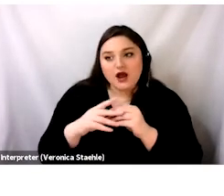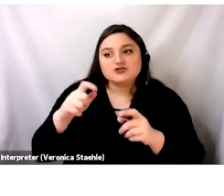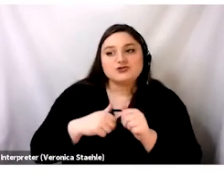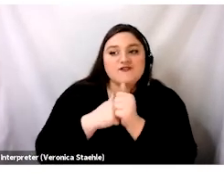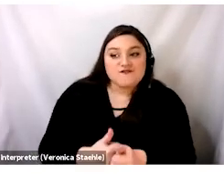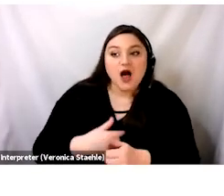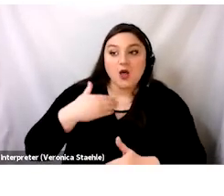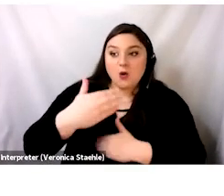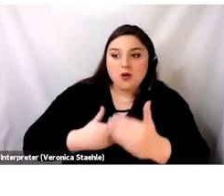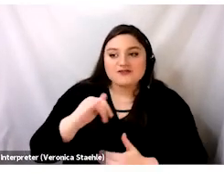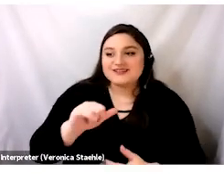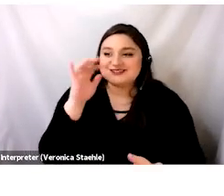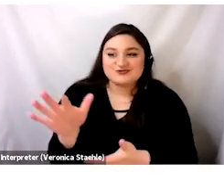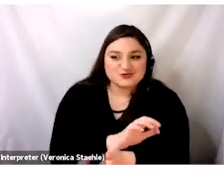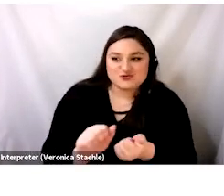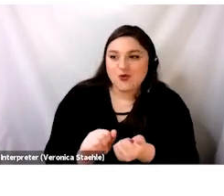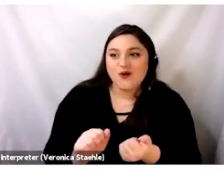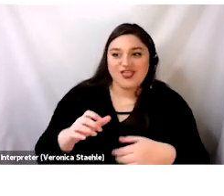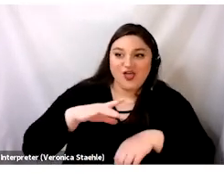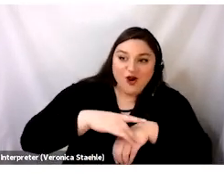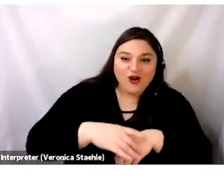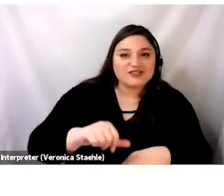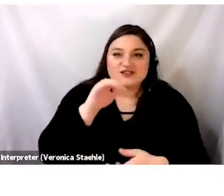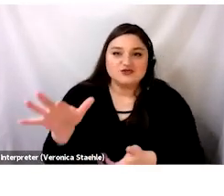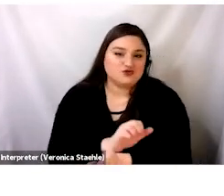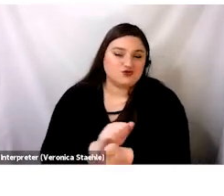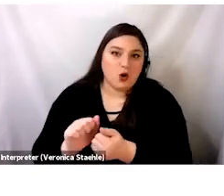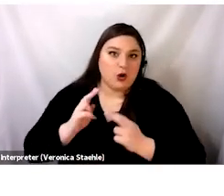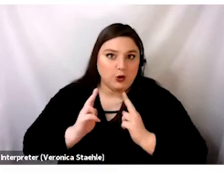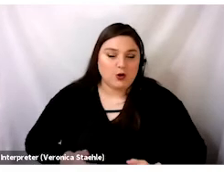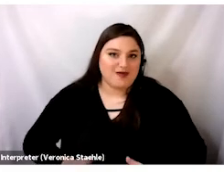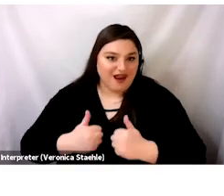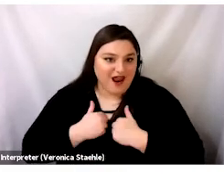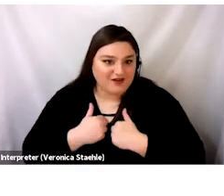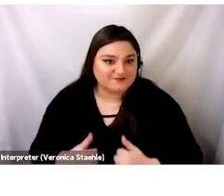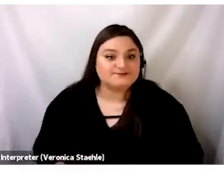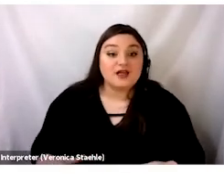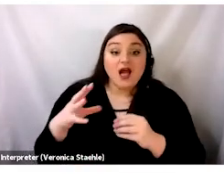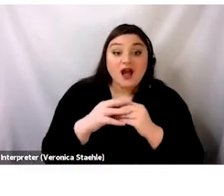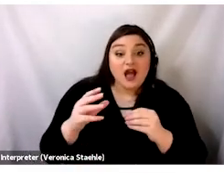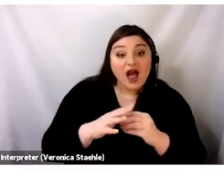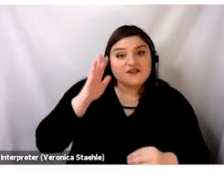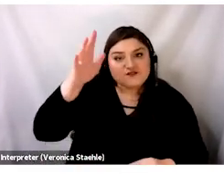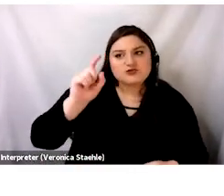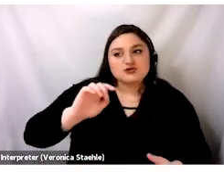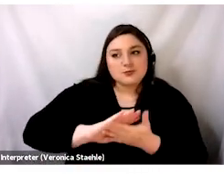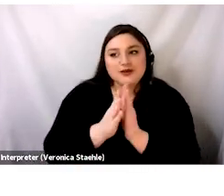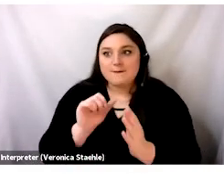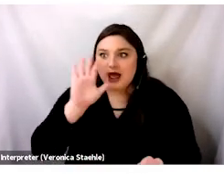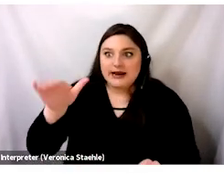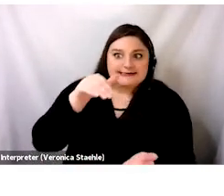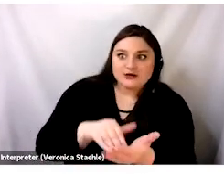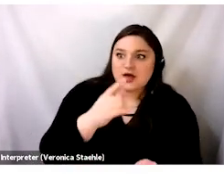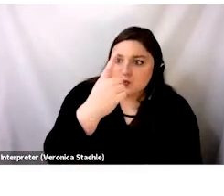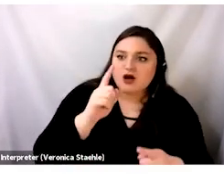life. Cotton futures are decentralized, decolonized, and decommodified, if possible.